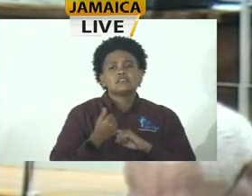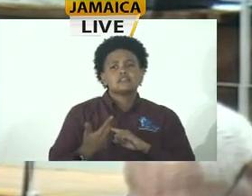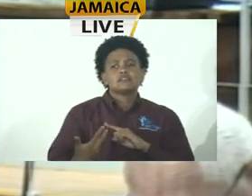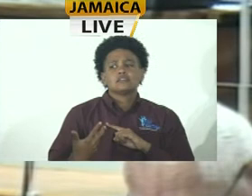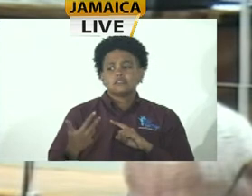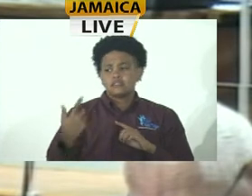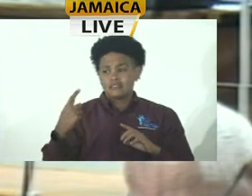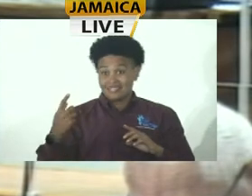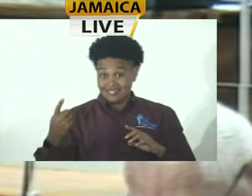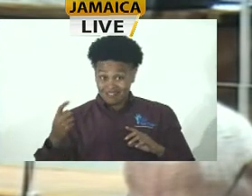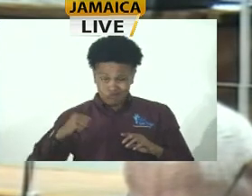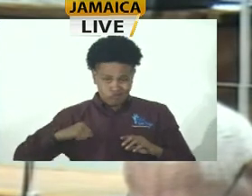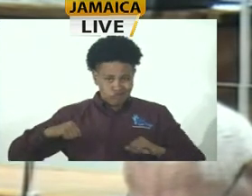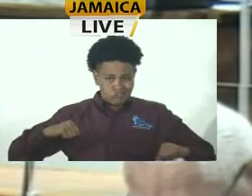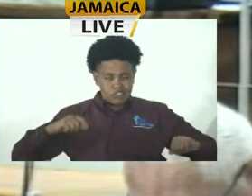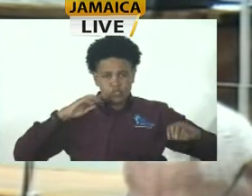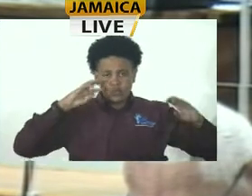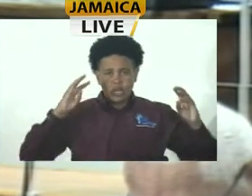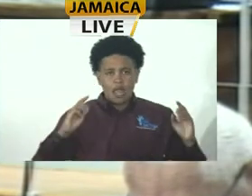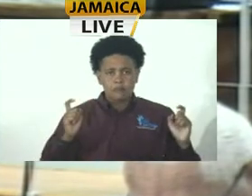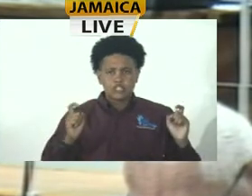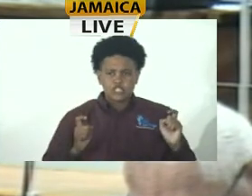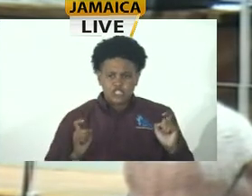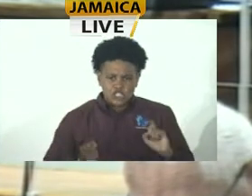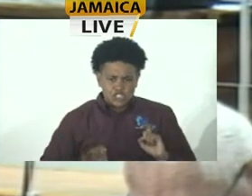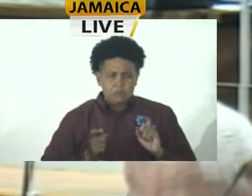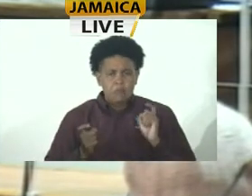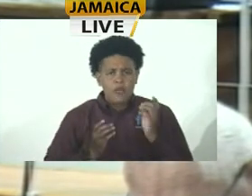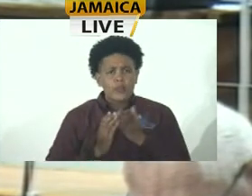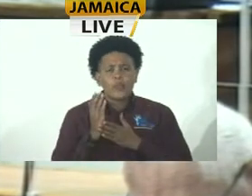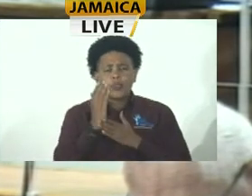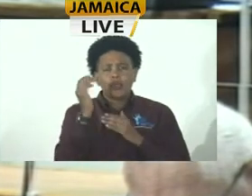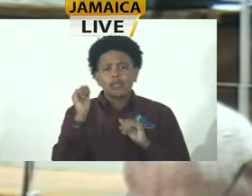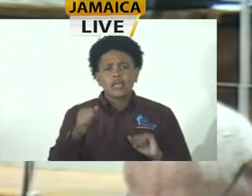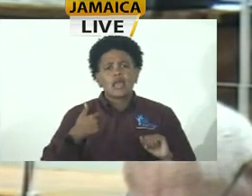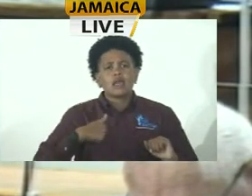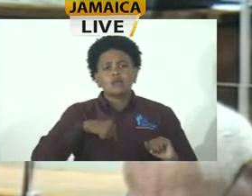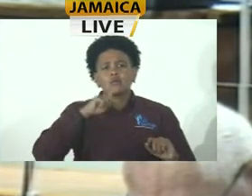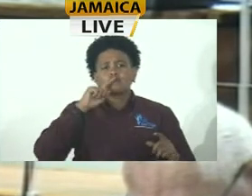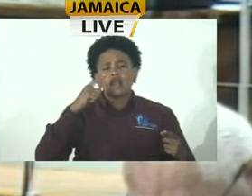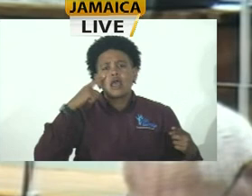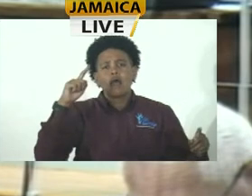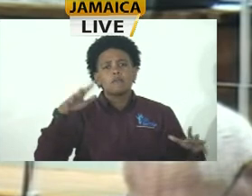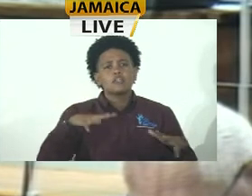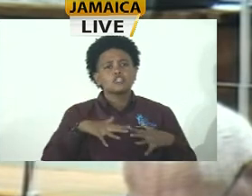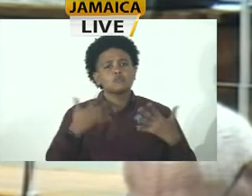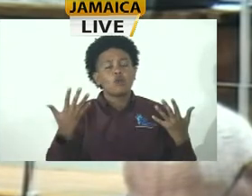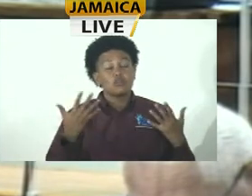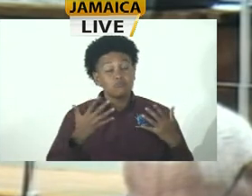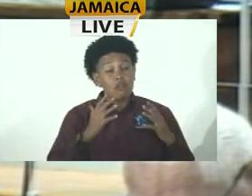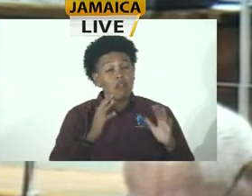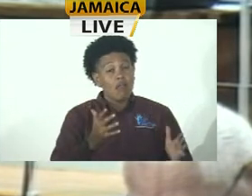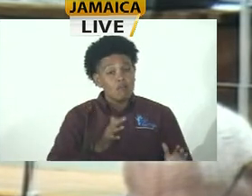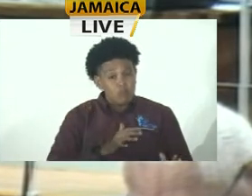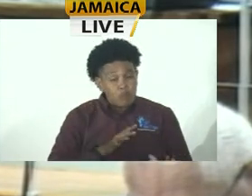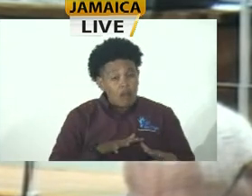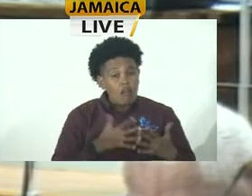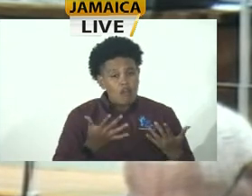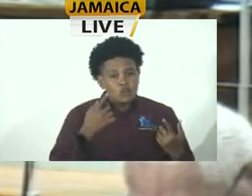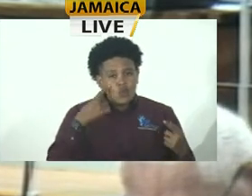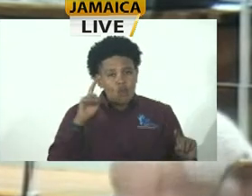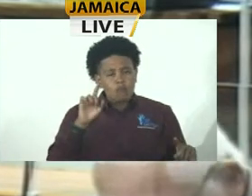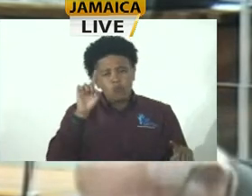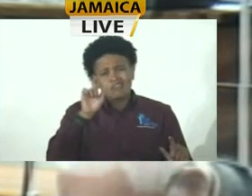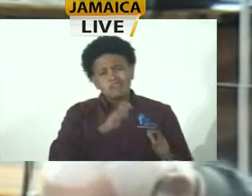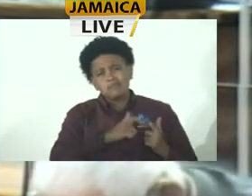climate change indeed you've accomplished much and there's much more to accomplish one of the major